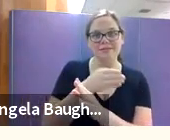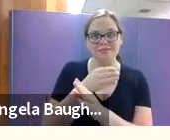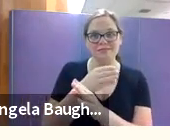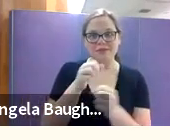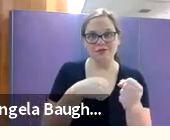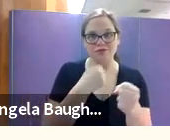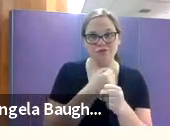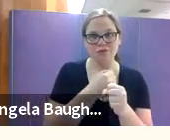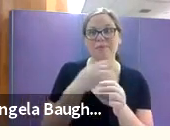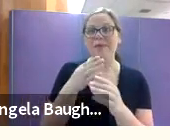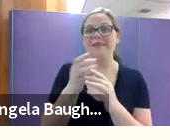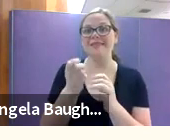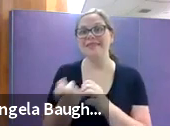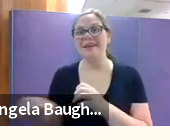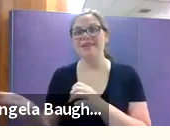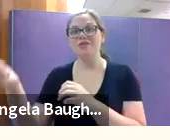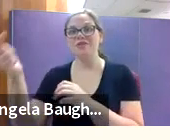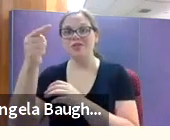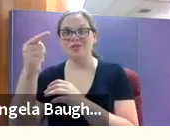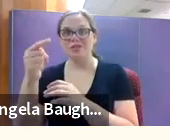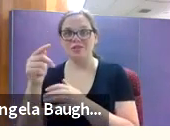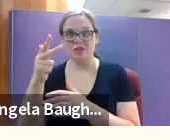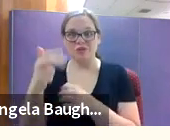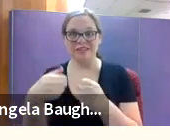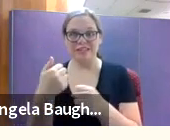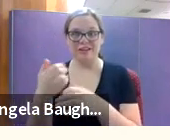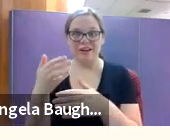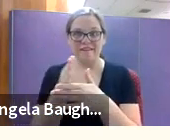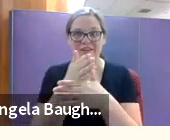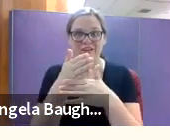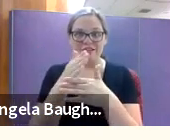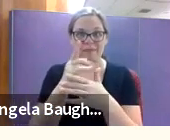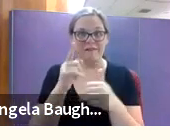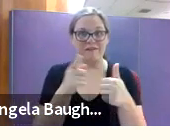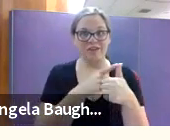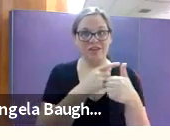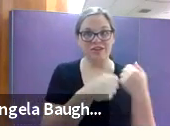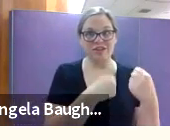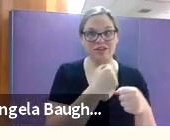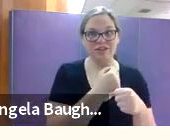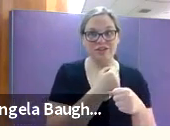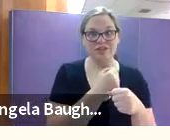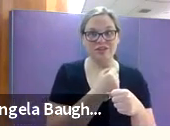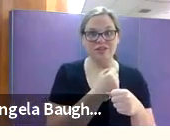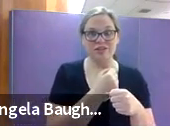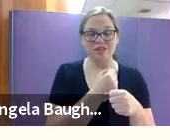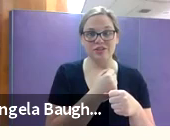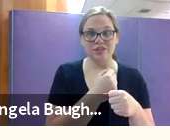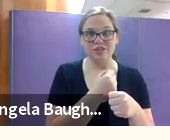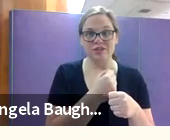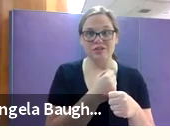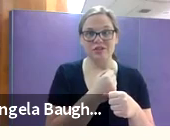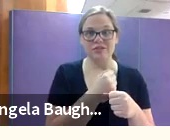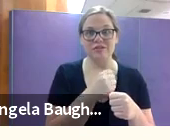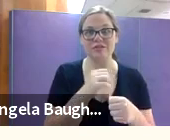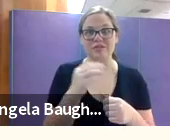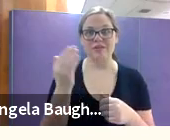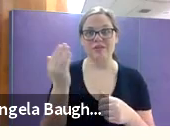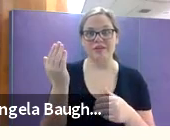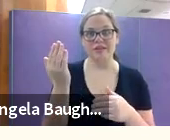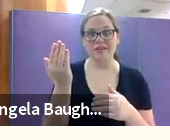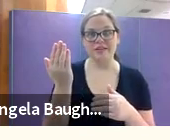next year they go into that 3-year rolling average, and because their first year their rolling average is going to be